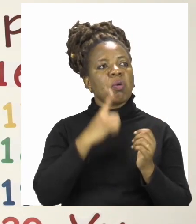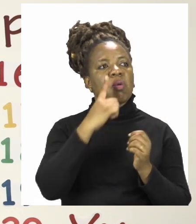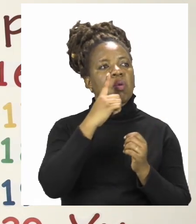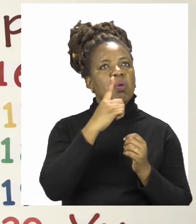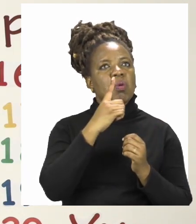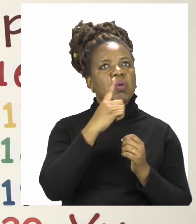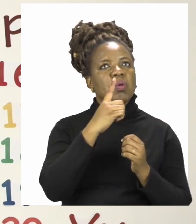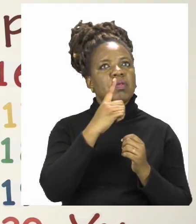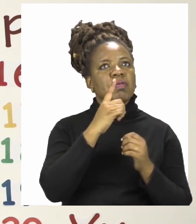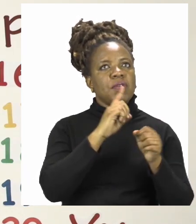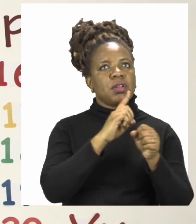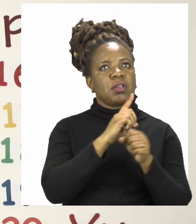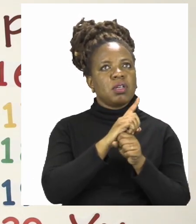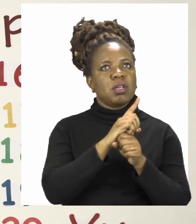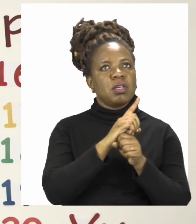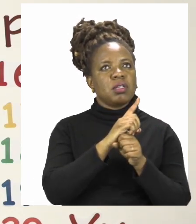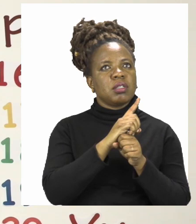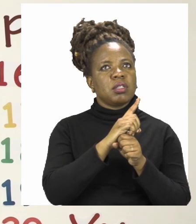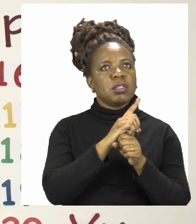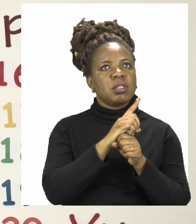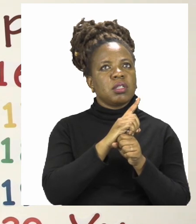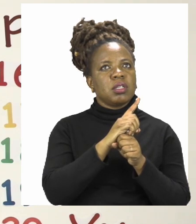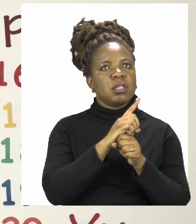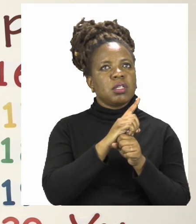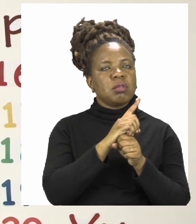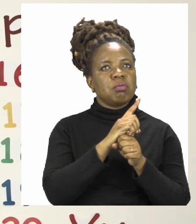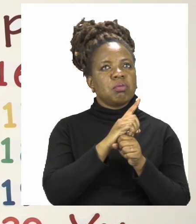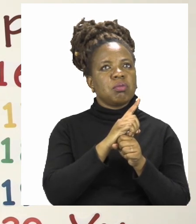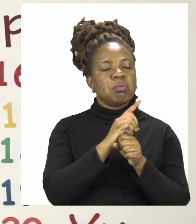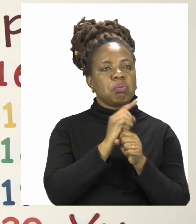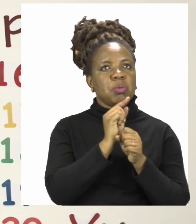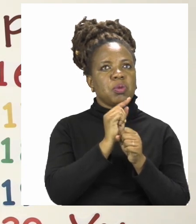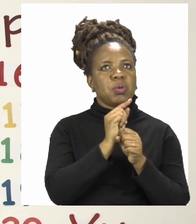the set. So you're going to draw one set.